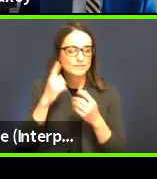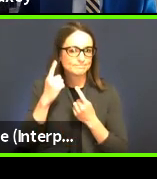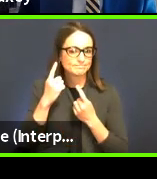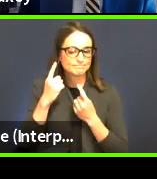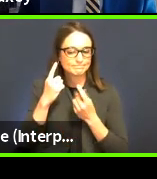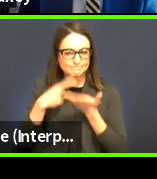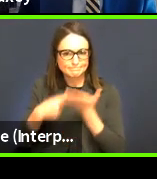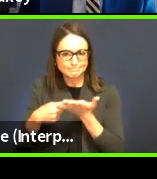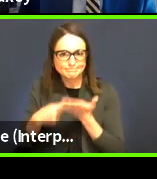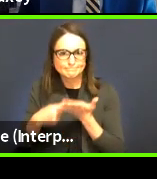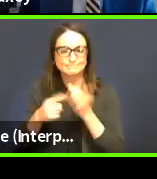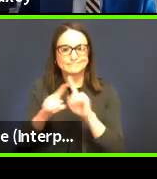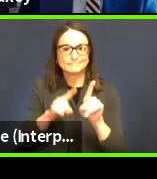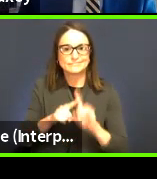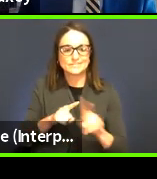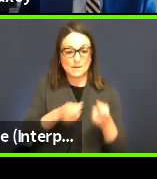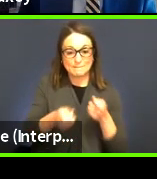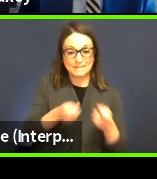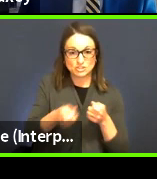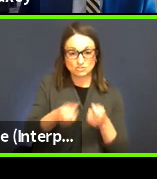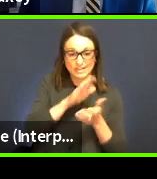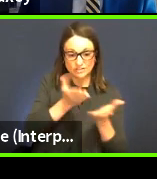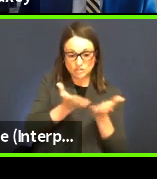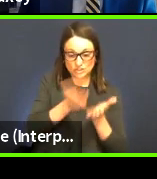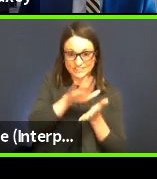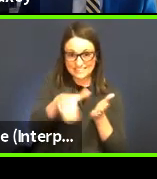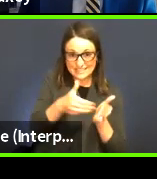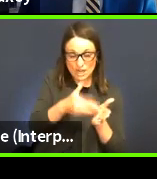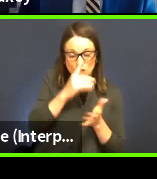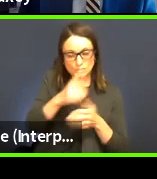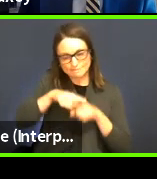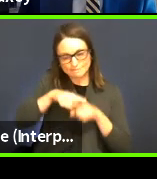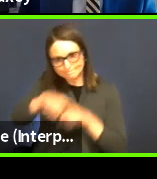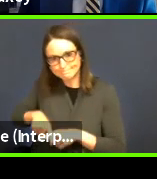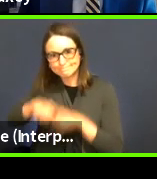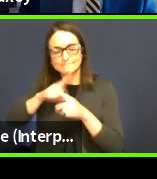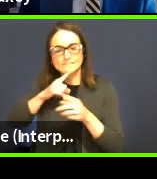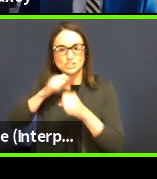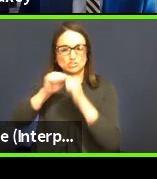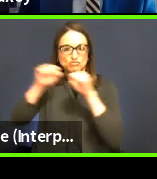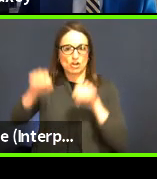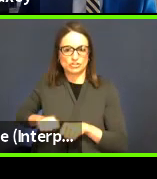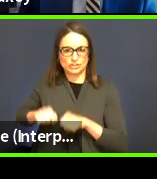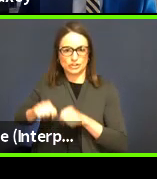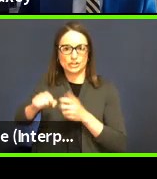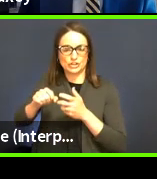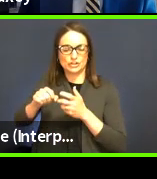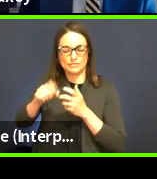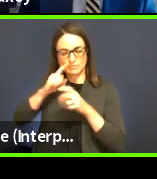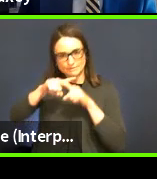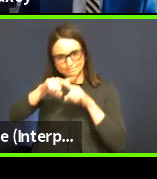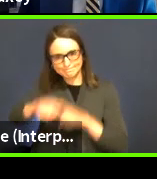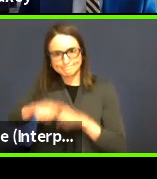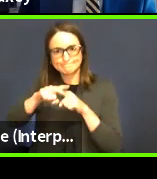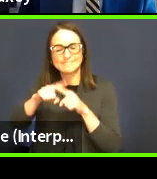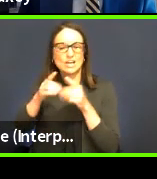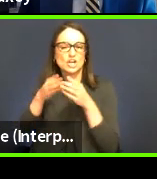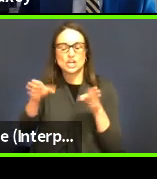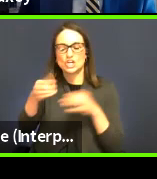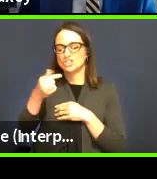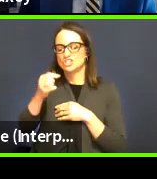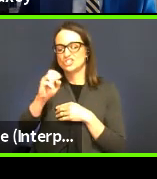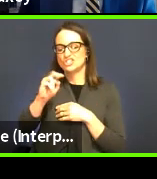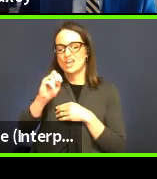centers to transition from a structure that relied heavily on generalists to complete a wide range of tasks to